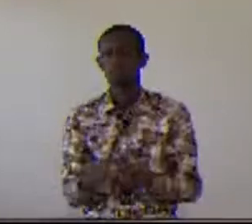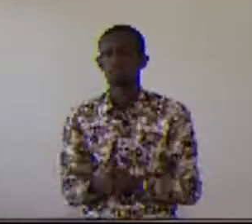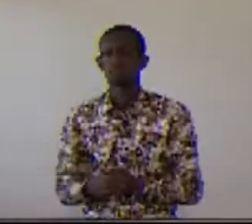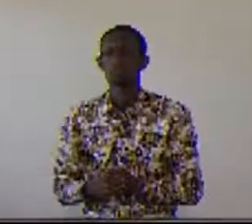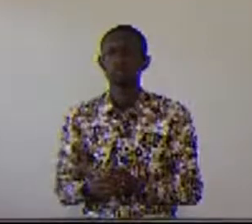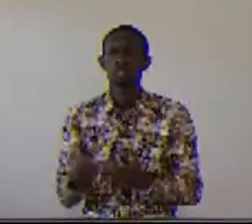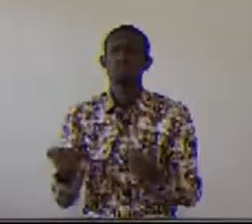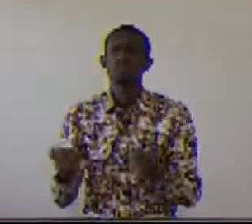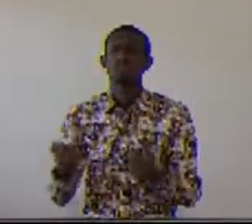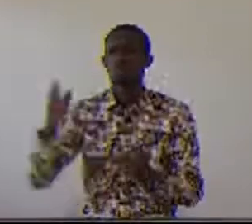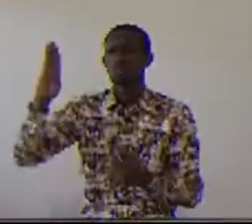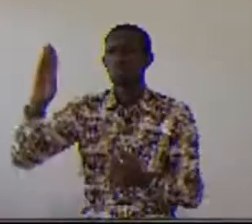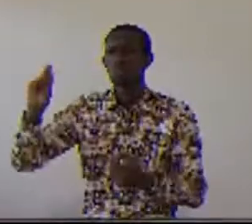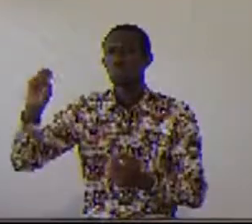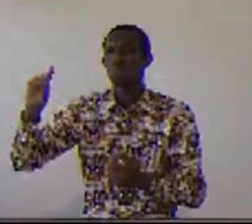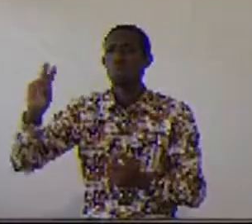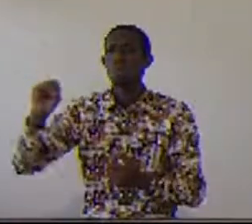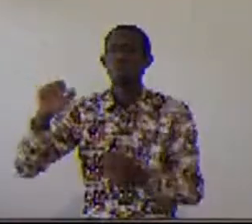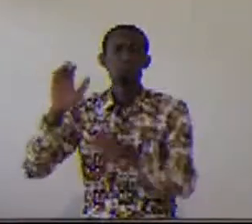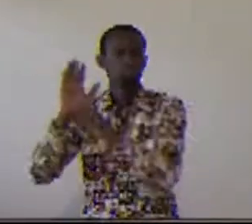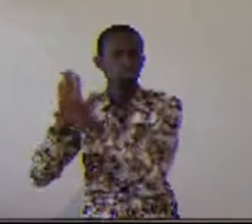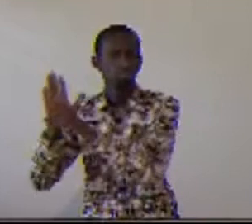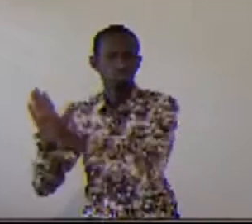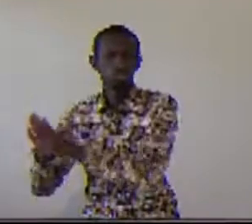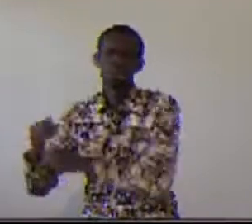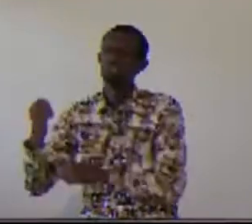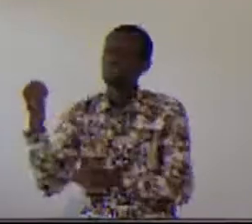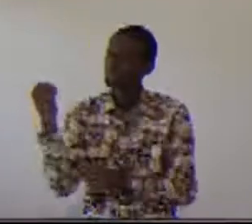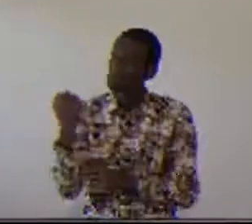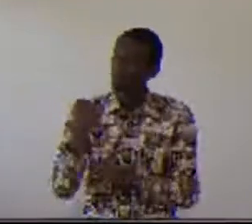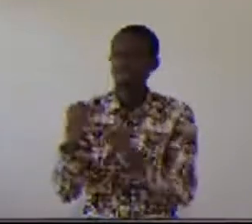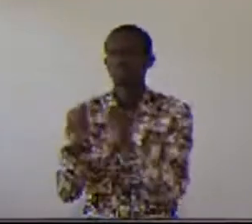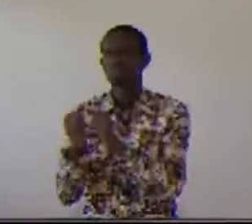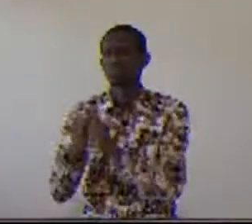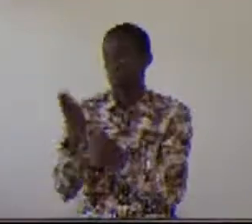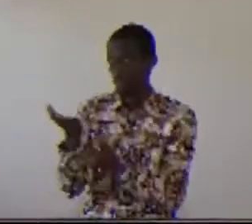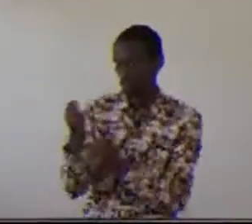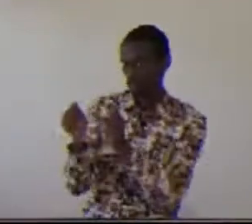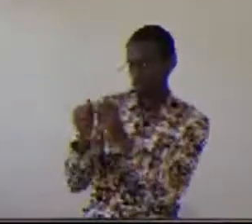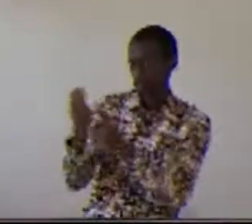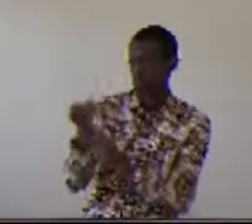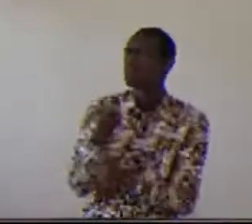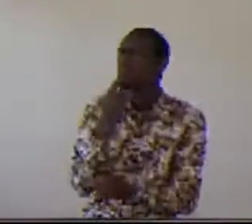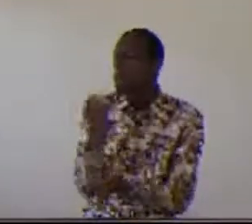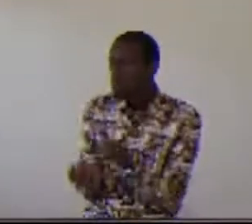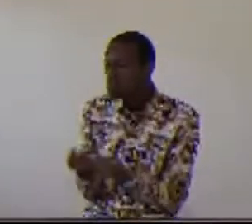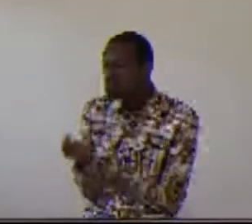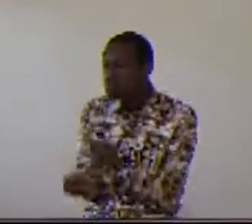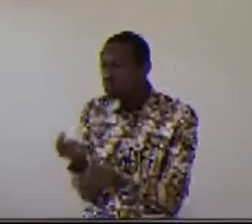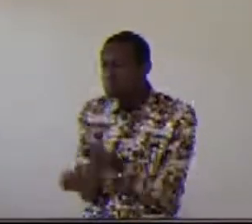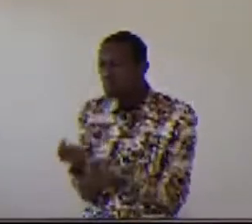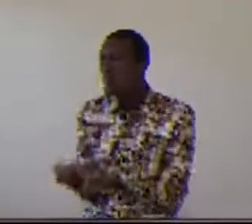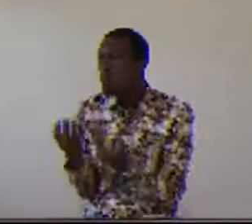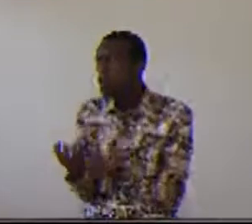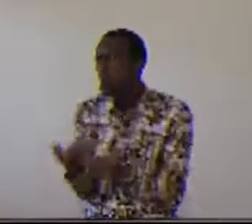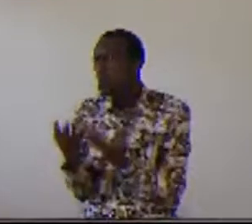covalent bonds which are strong, and they will always require a big deal of energy to be weakened. So